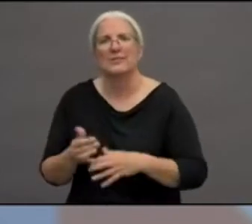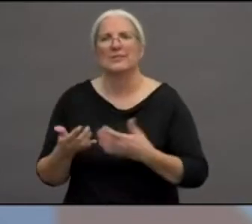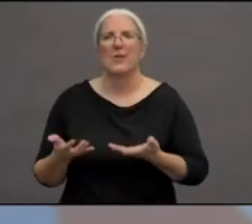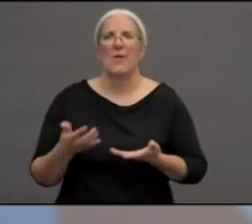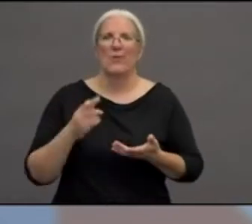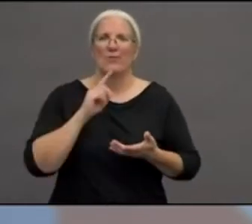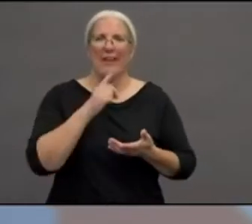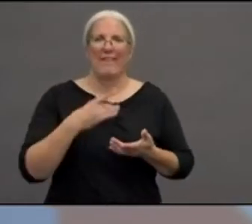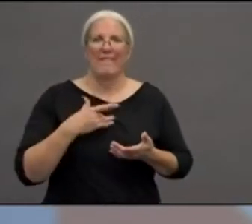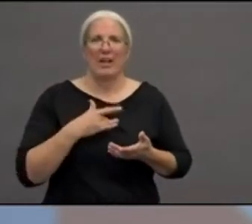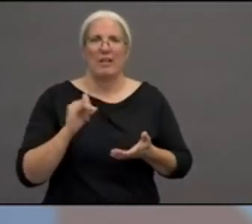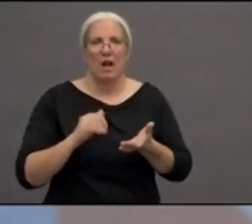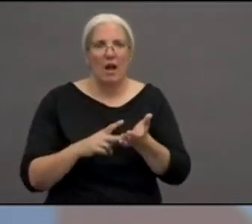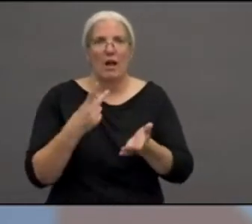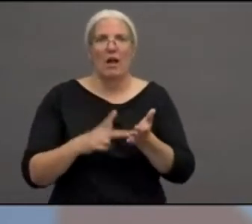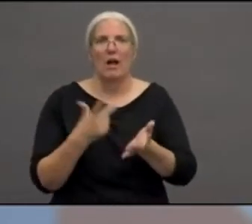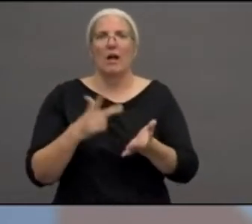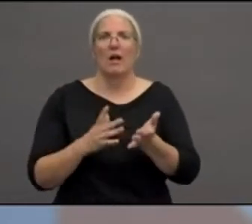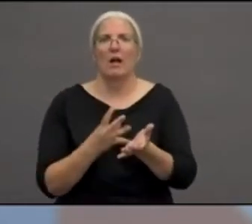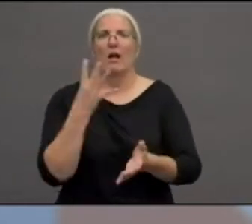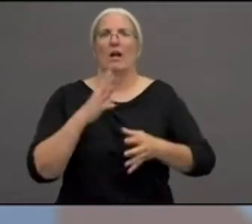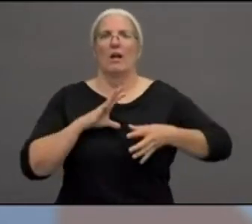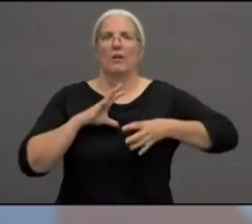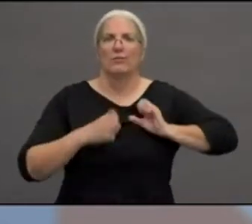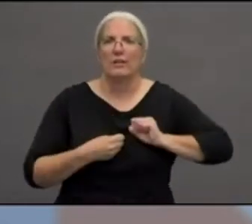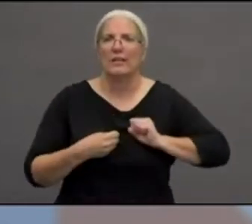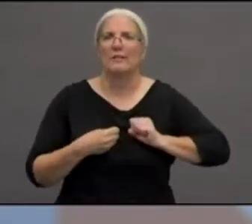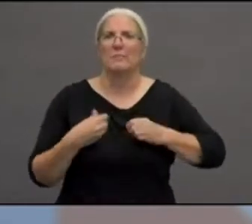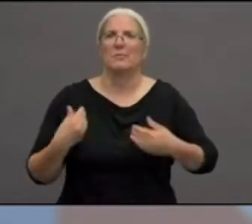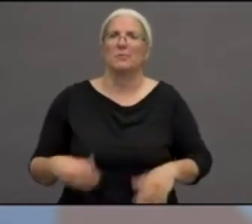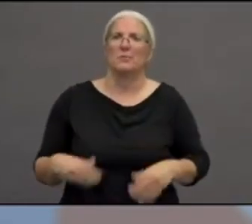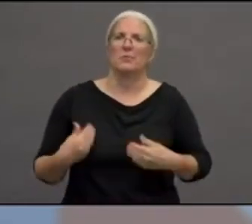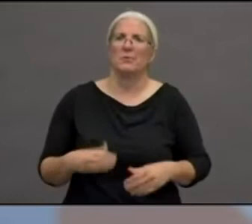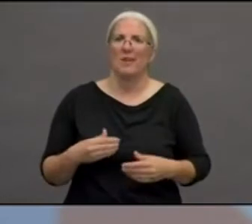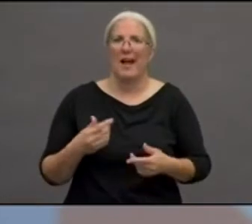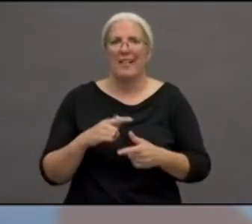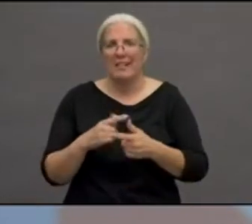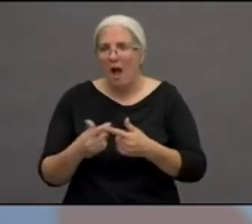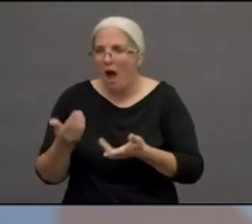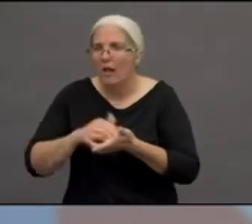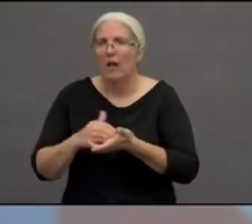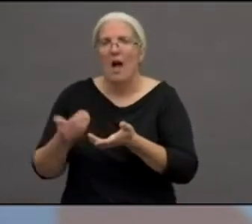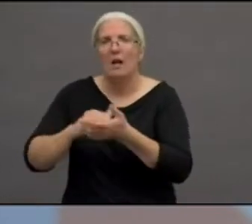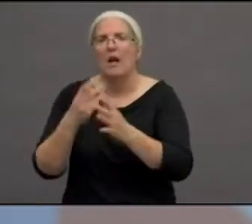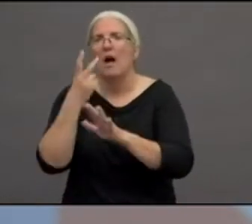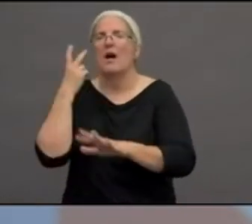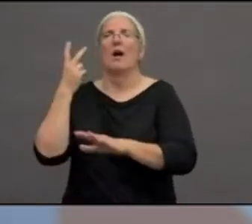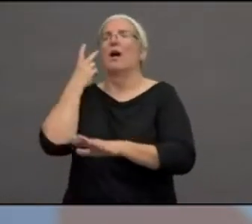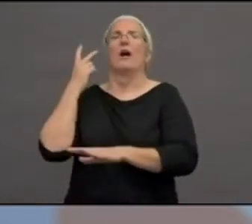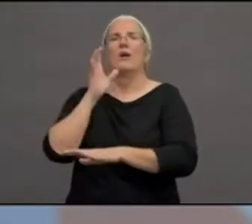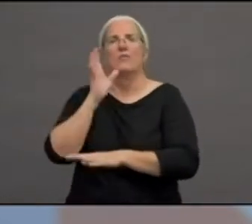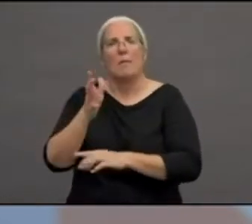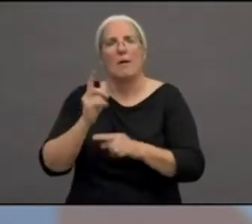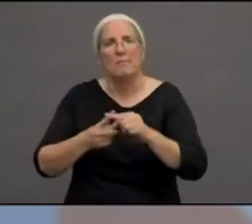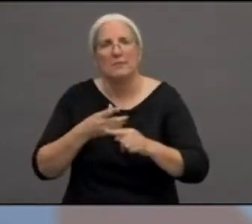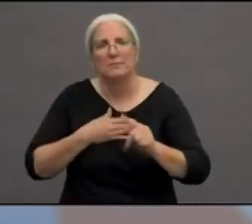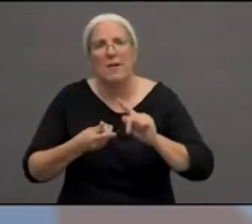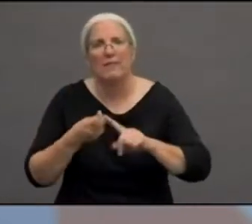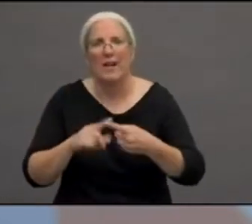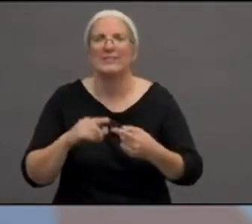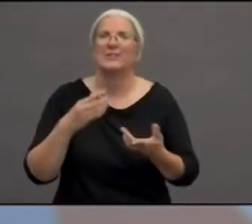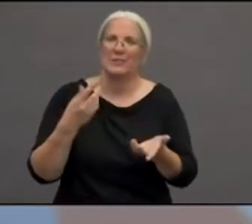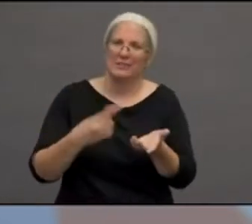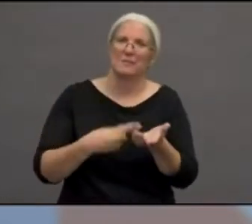and so with me, and I feel kind of a sense of grief and loss that's been brought back up again. And so that can happen when somebody dies as